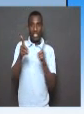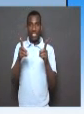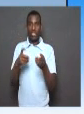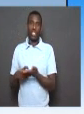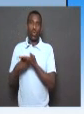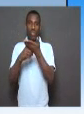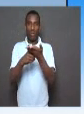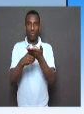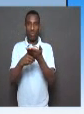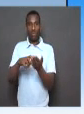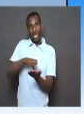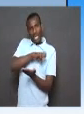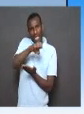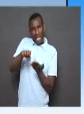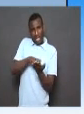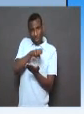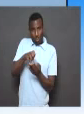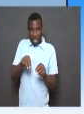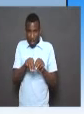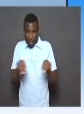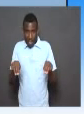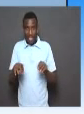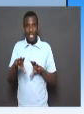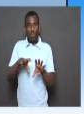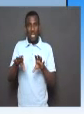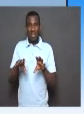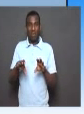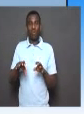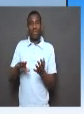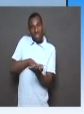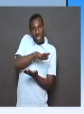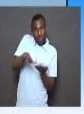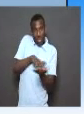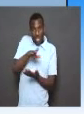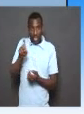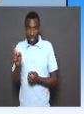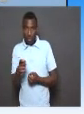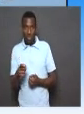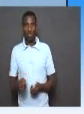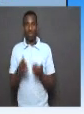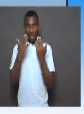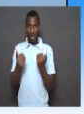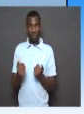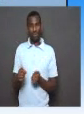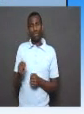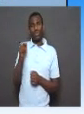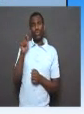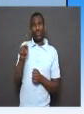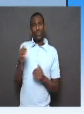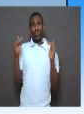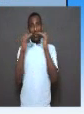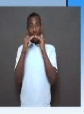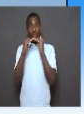Since entropy is a measure of disorder, it is equal to all of